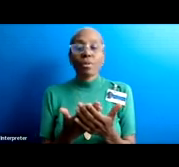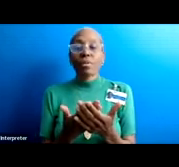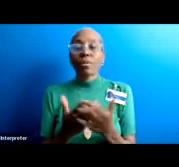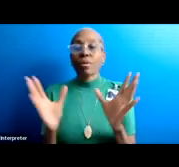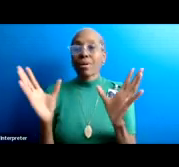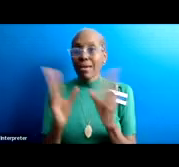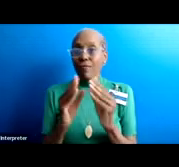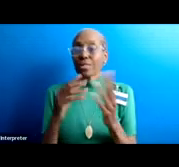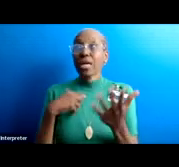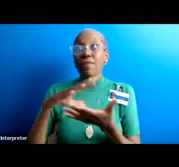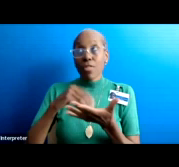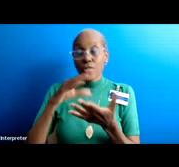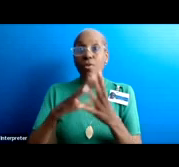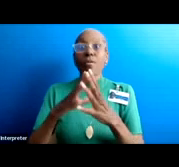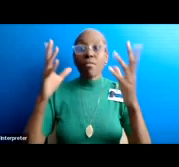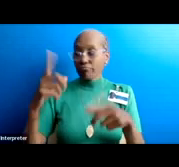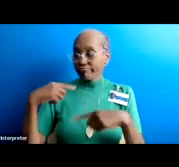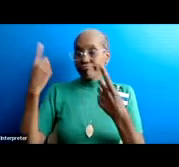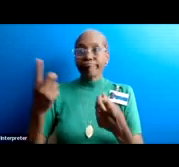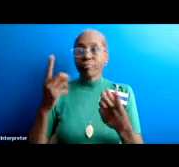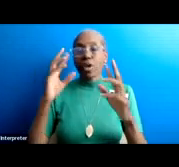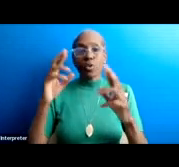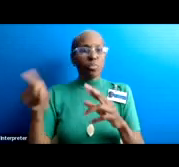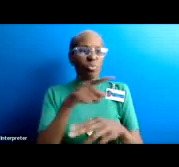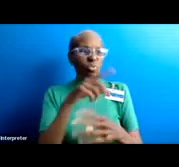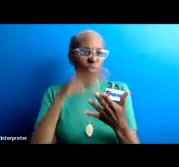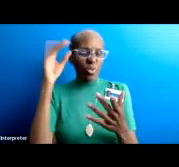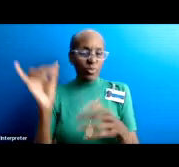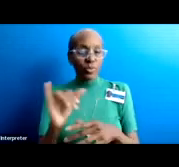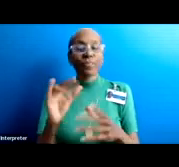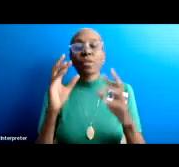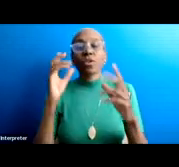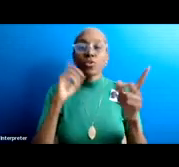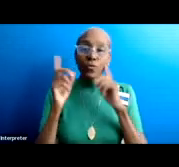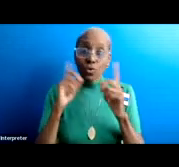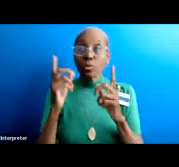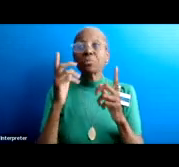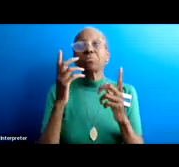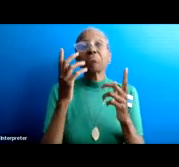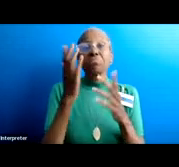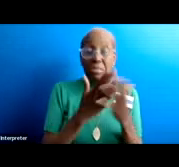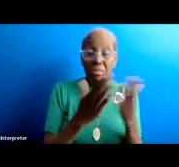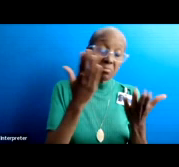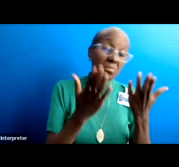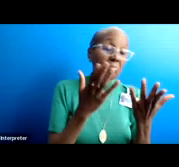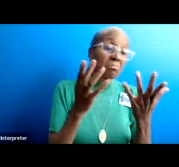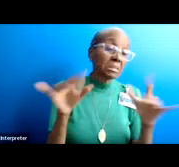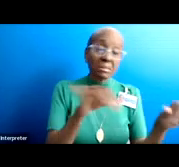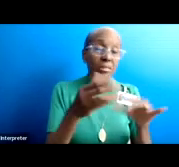conference. I've learned a lot already, and I hope you have too. You may hear a few things you've heard before. It can't hurt